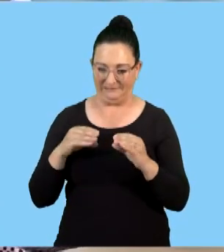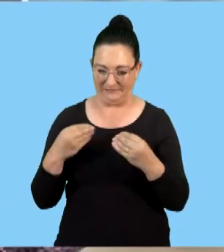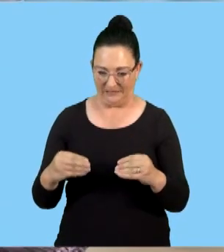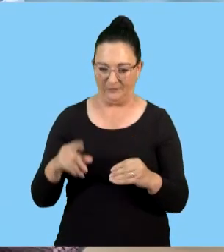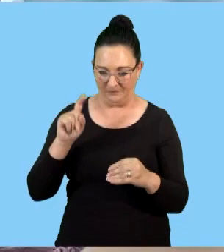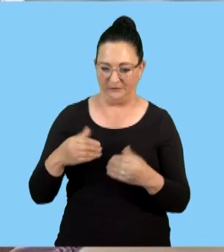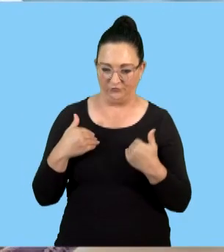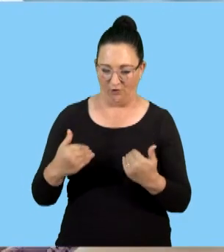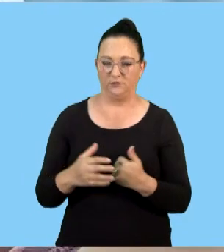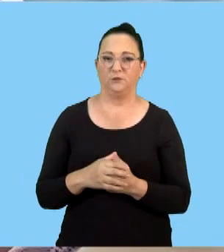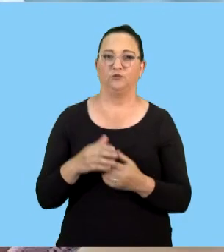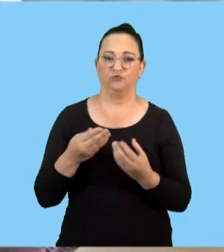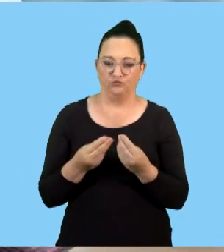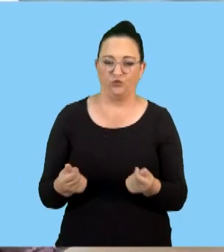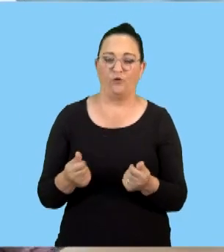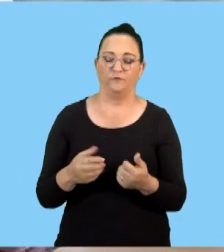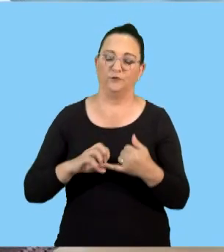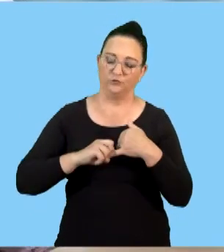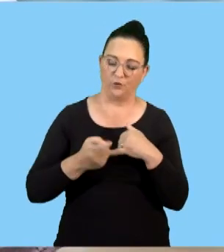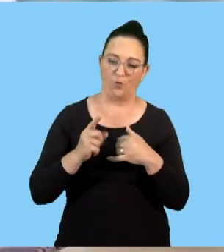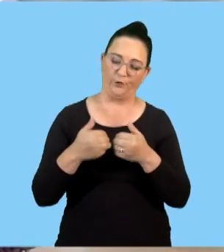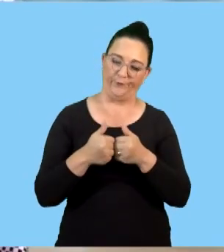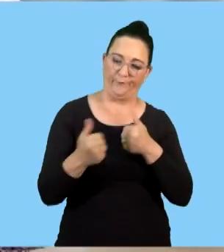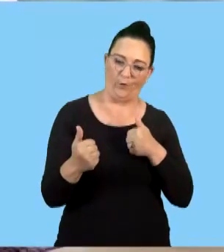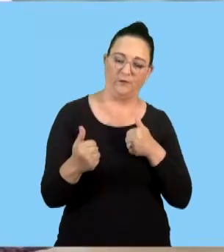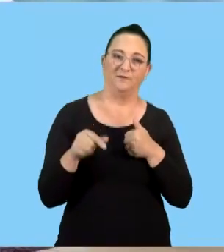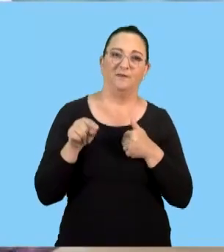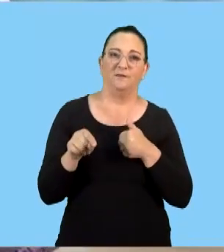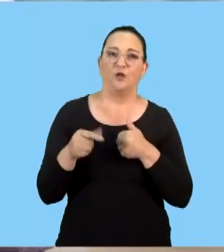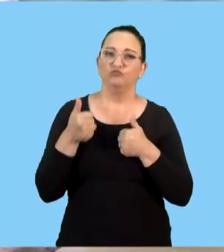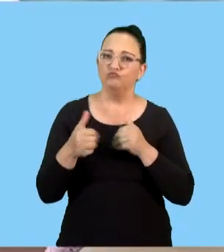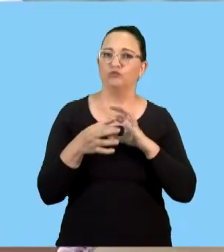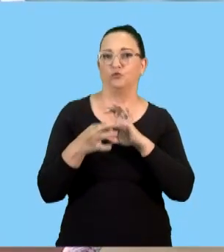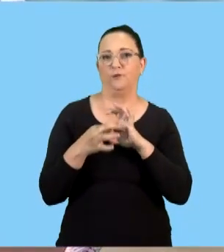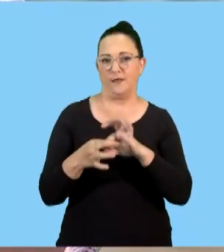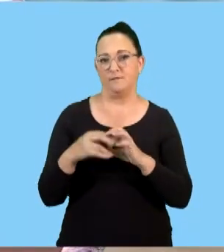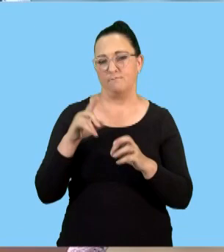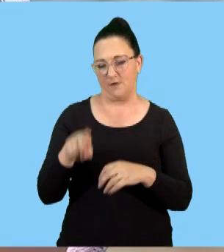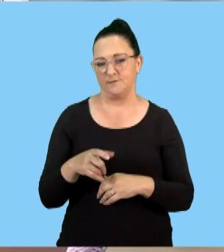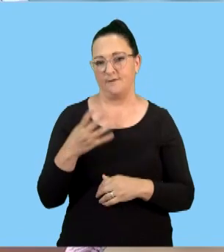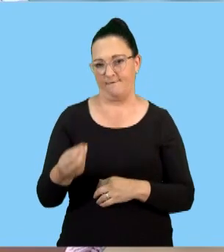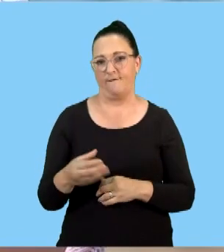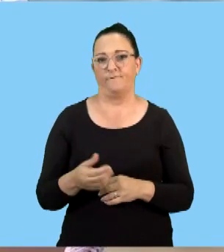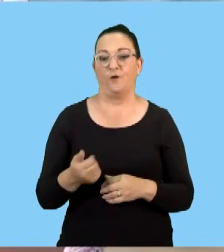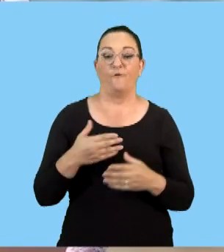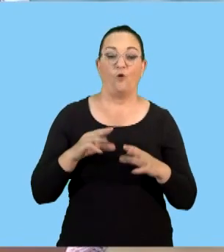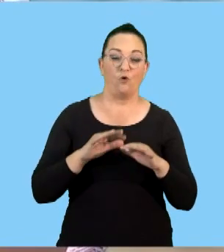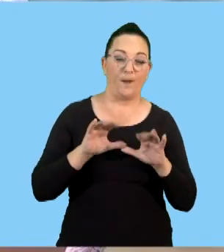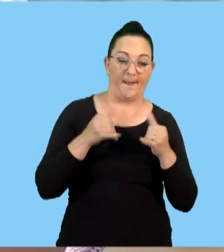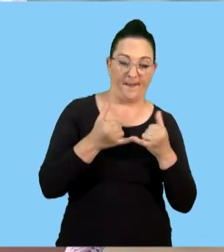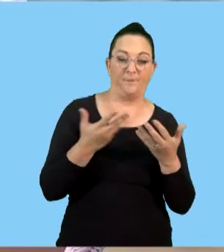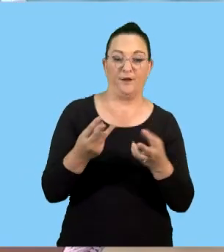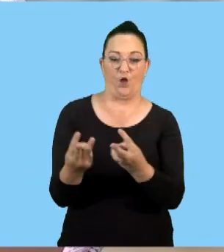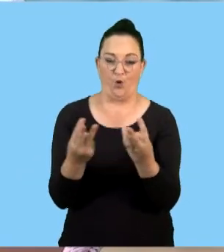internally, but before we can even start internally, to try and avoid that, we have that good relationship between the employer and